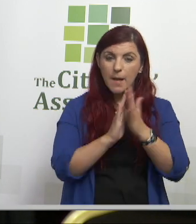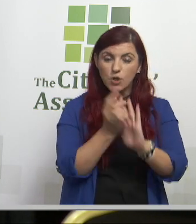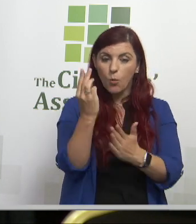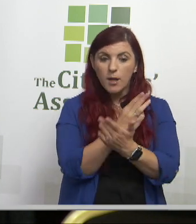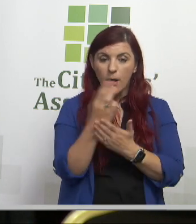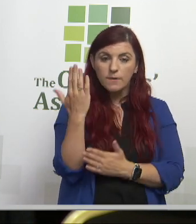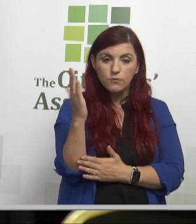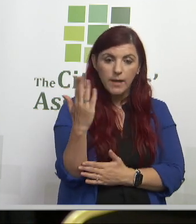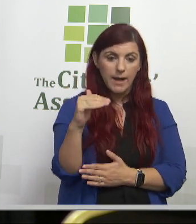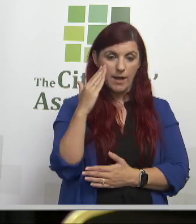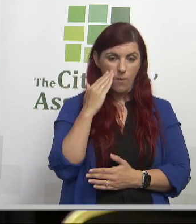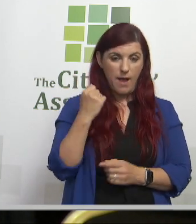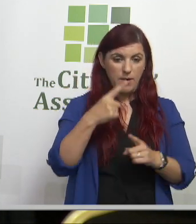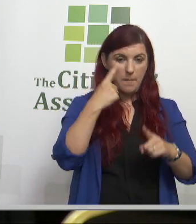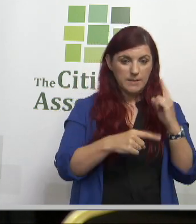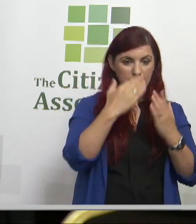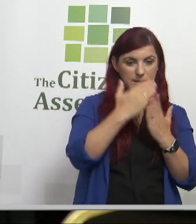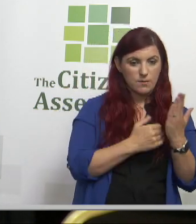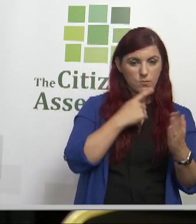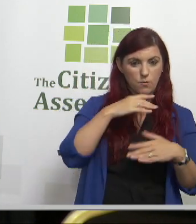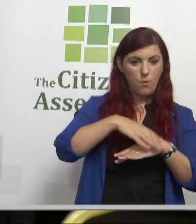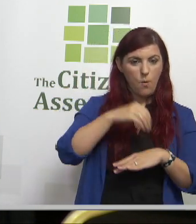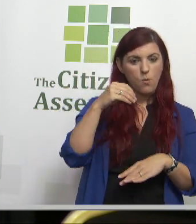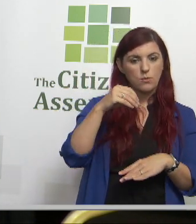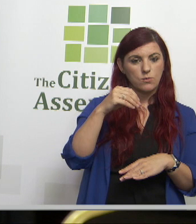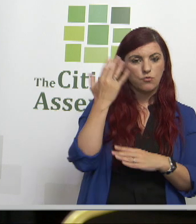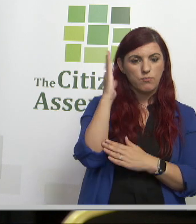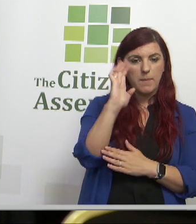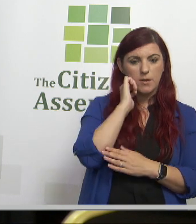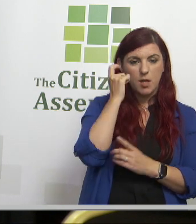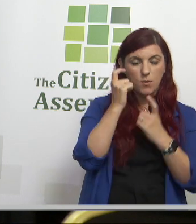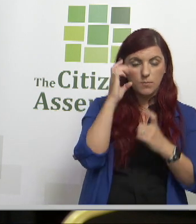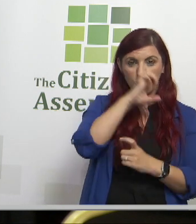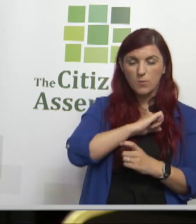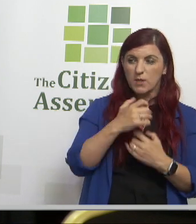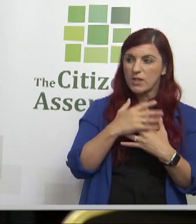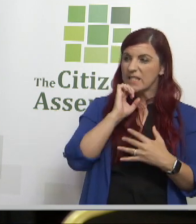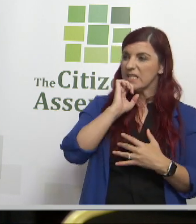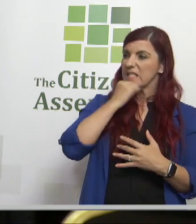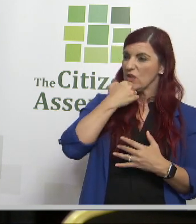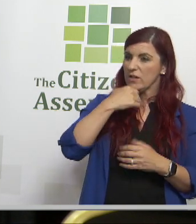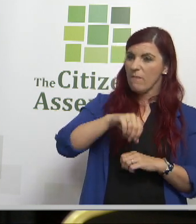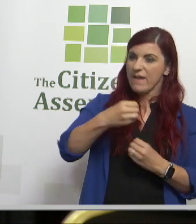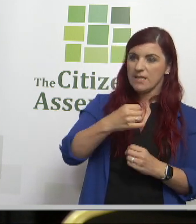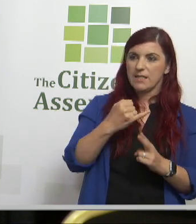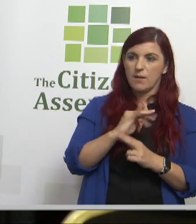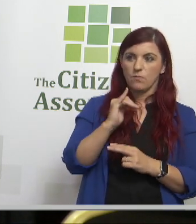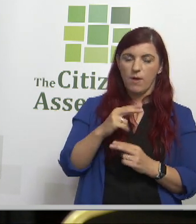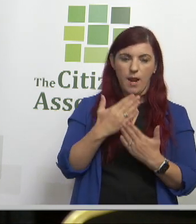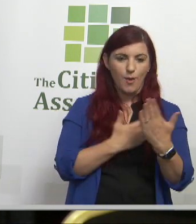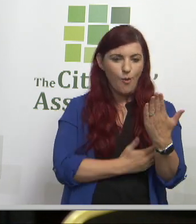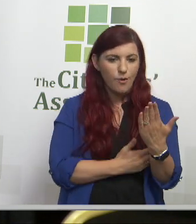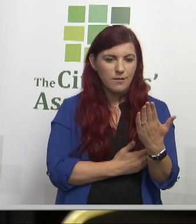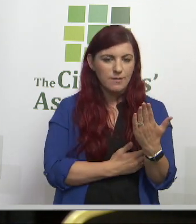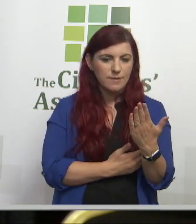think there's a penalty listed for removing an oak tree because it's considered to be such a serious offence in Brehon law. They somehow understood the